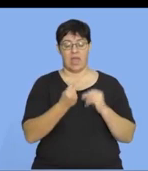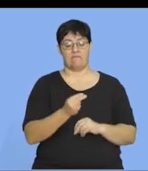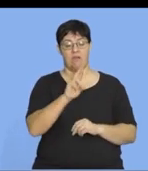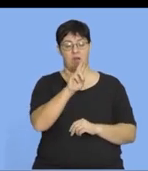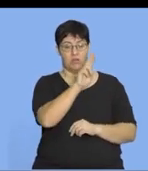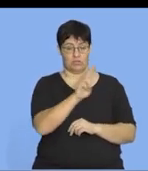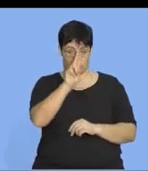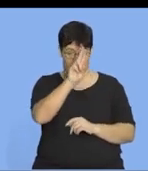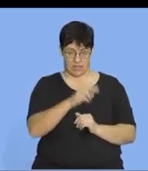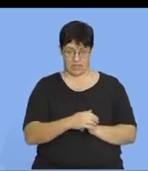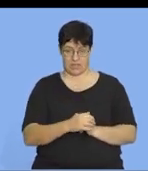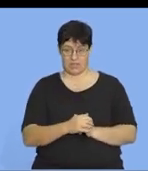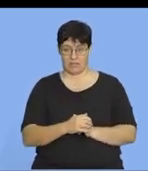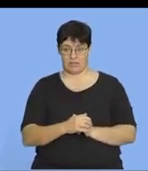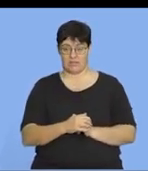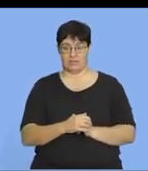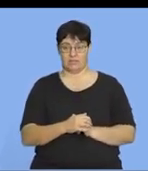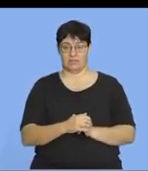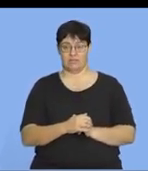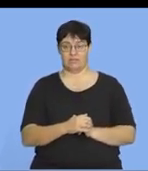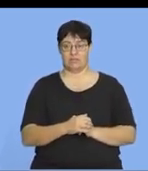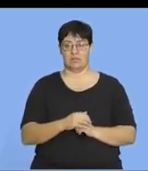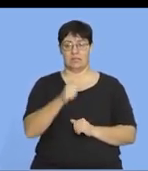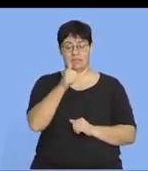got R squared, and